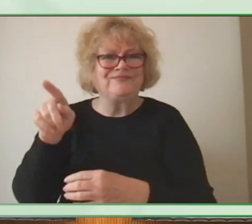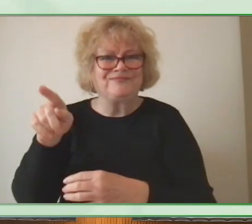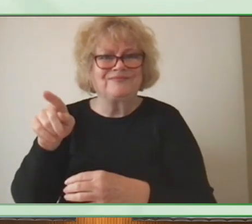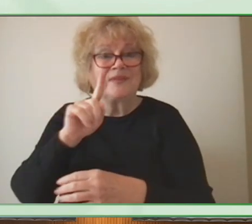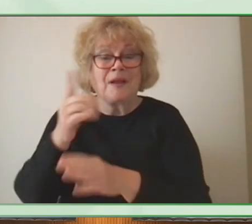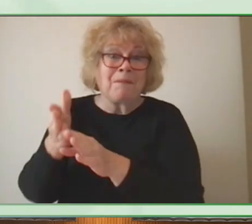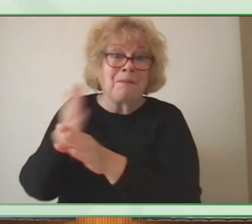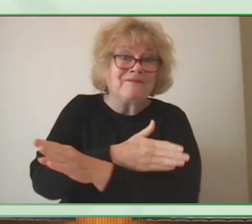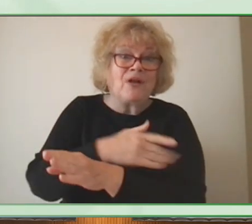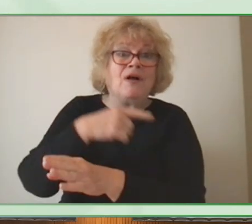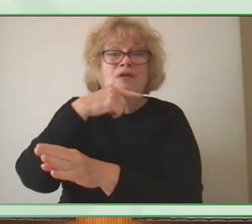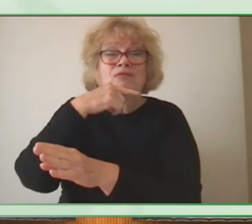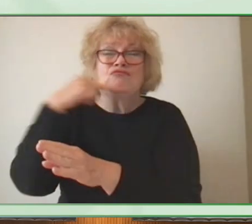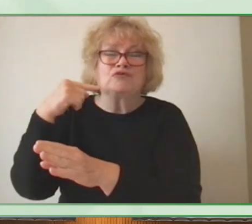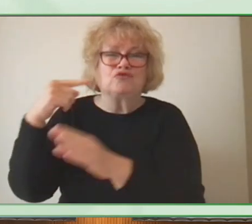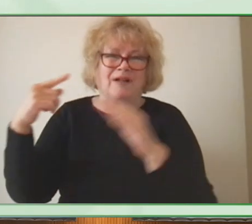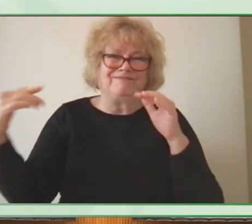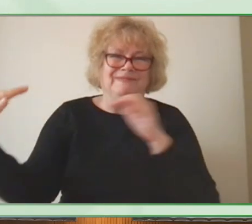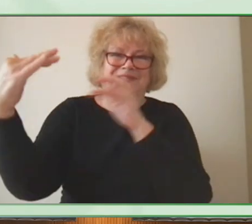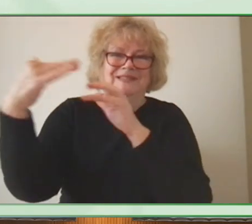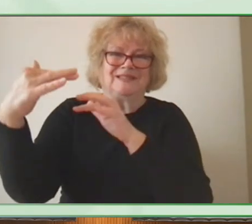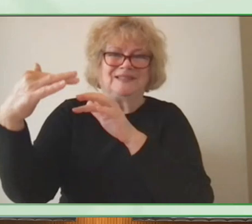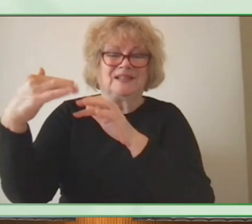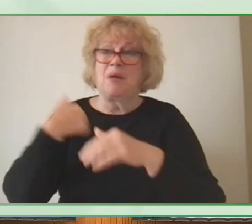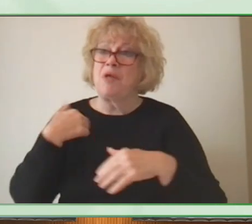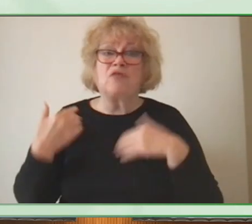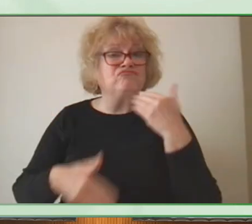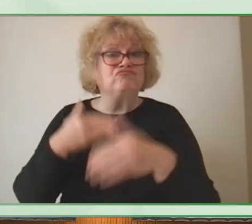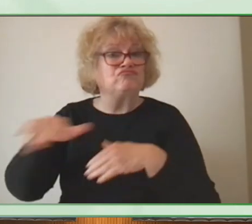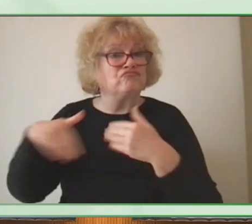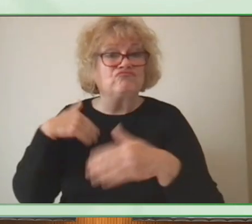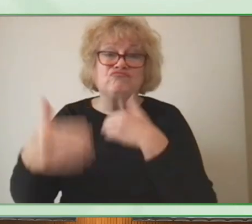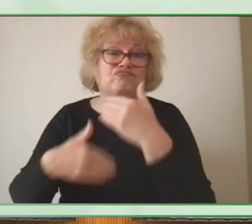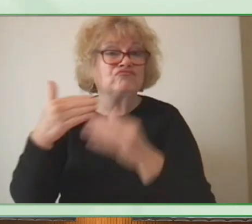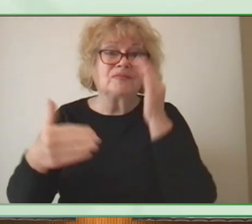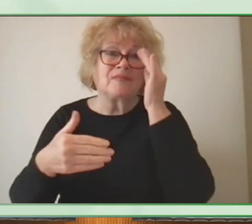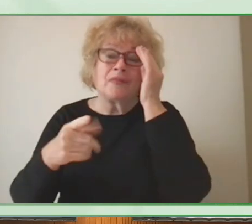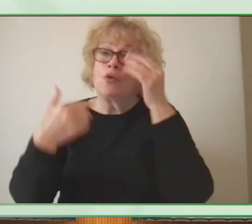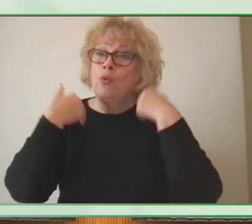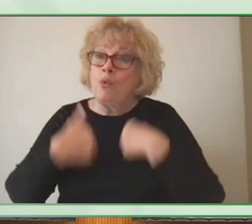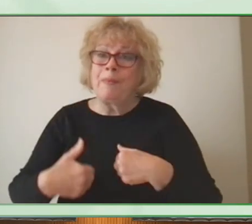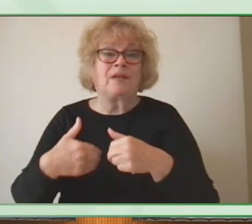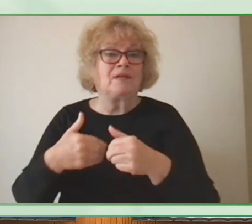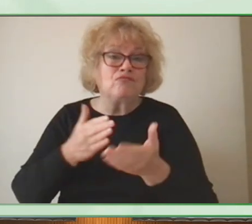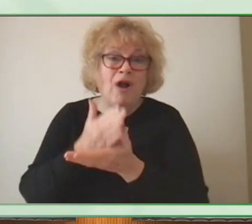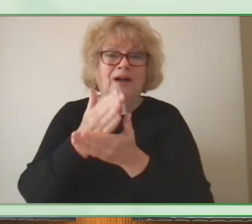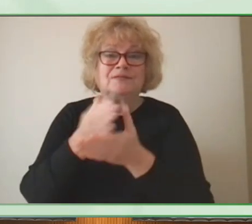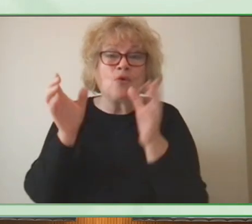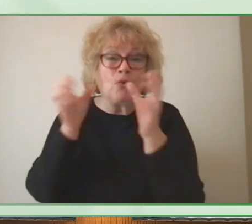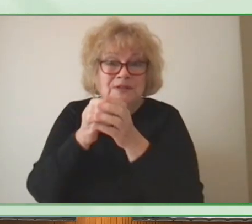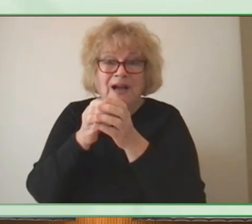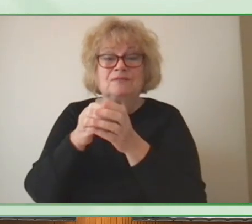with disabilities, and mostly we were doing our advocacy work. We support